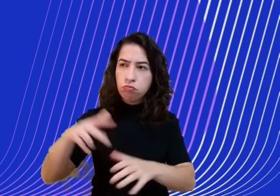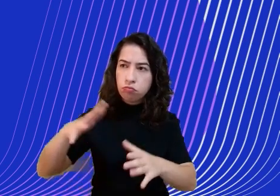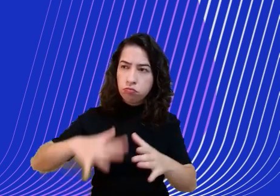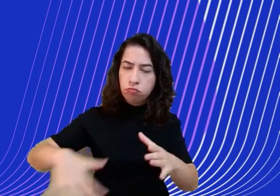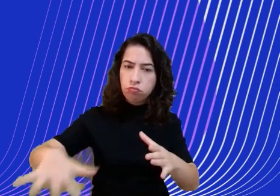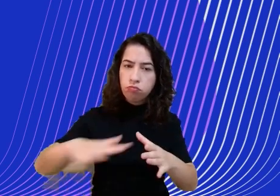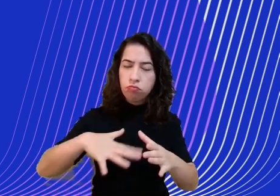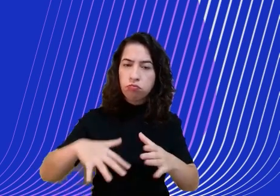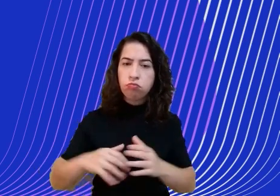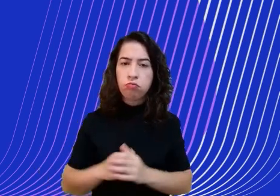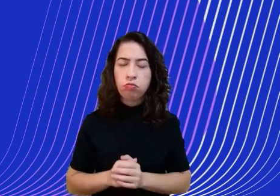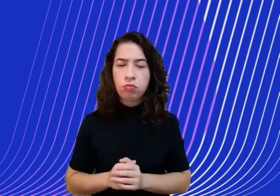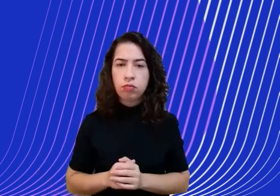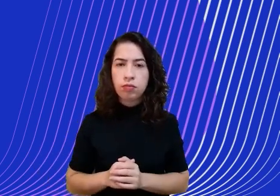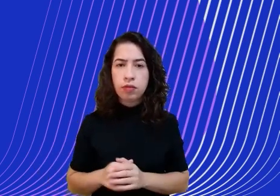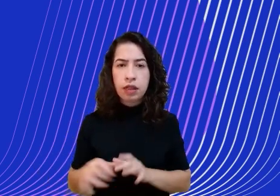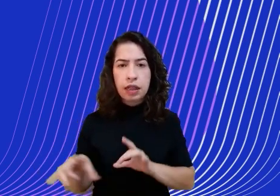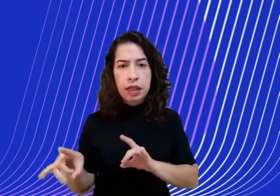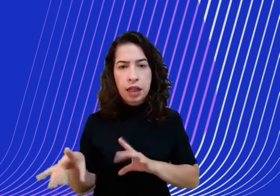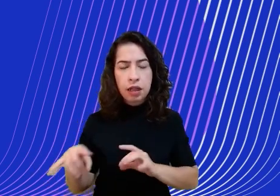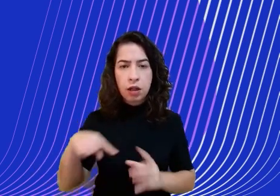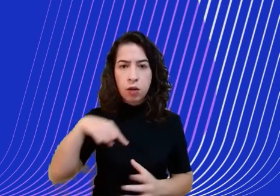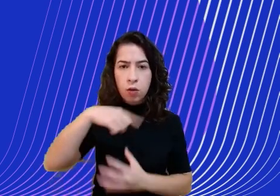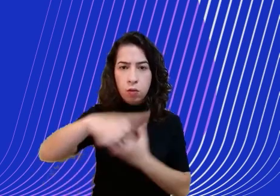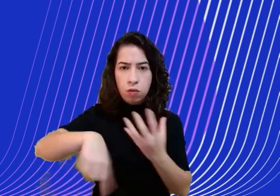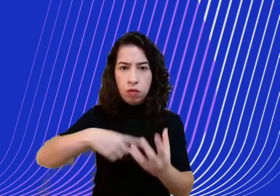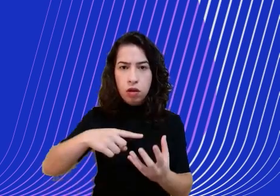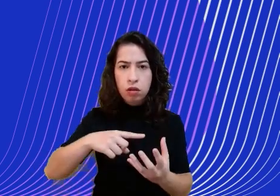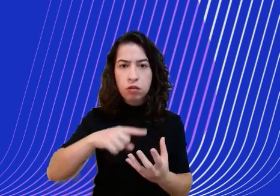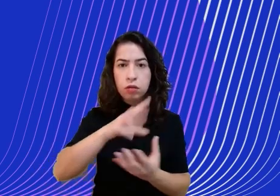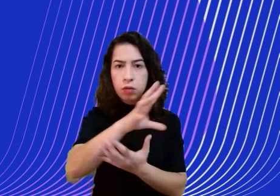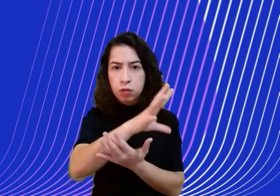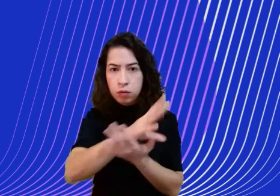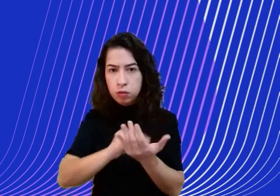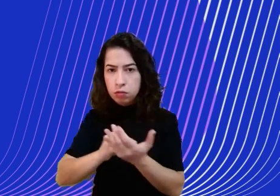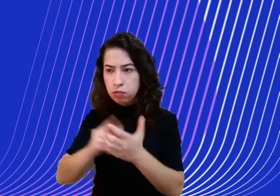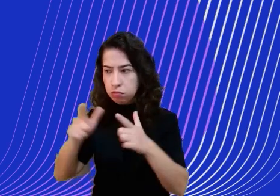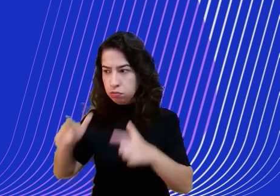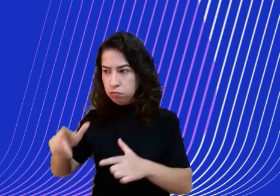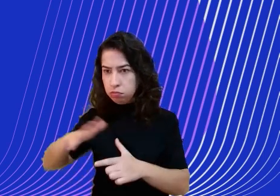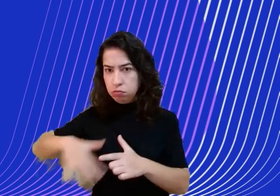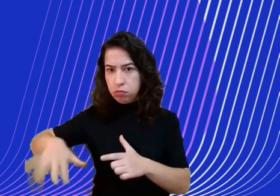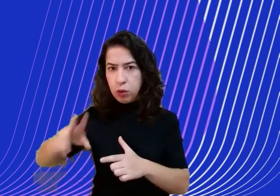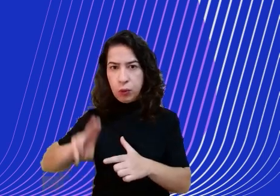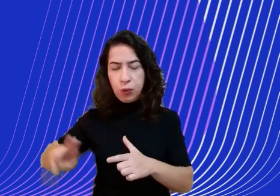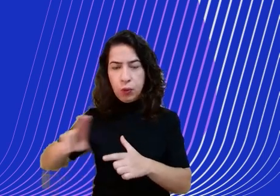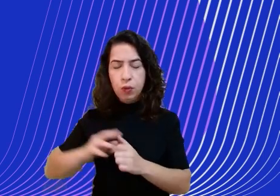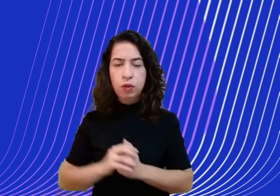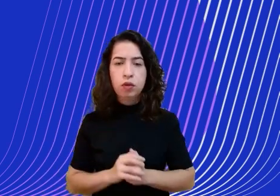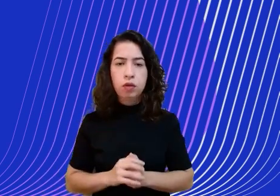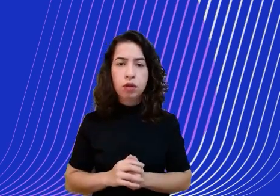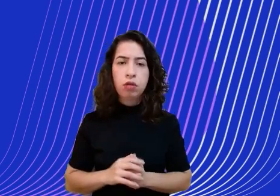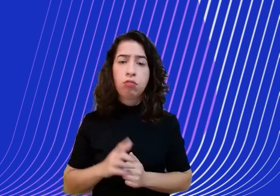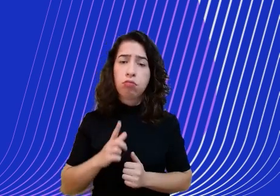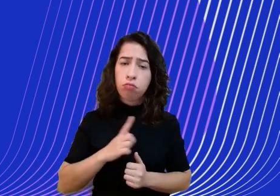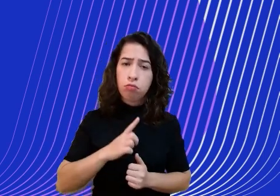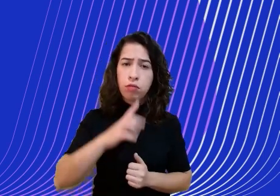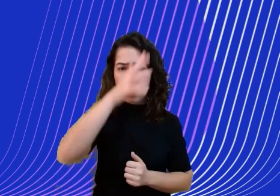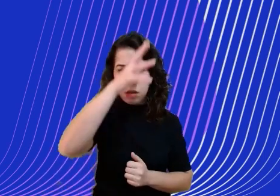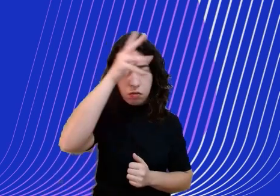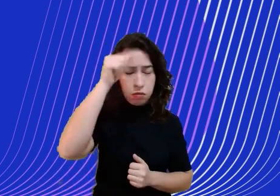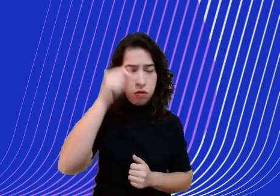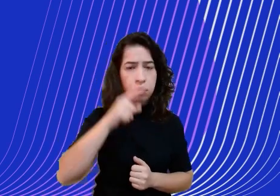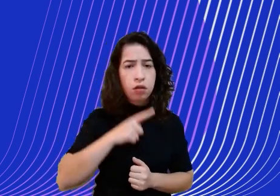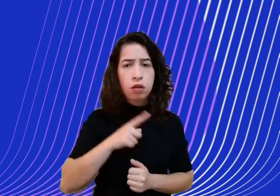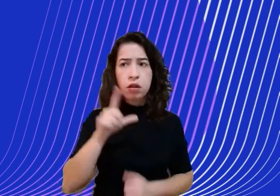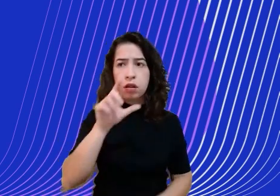localization, global techniques applied locally, the different biomas like the Amazon,